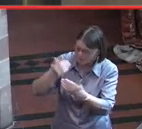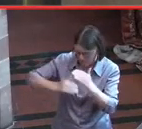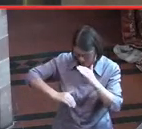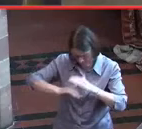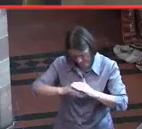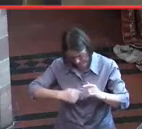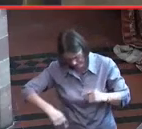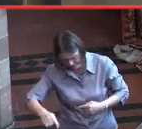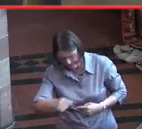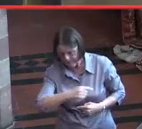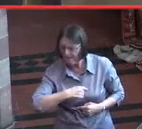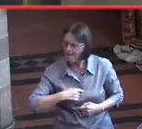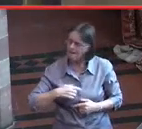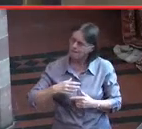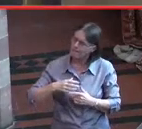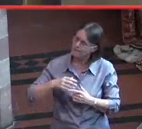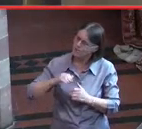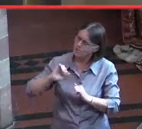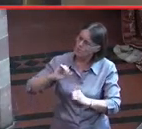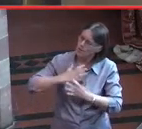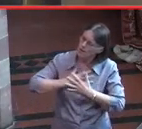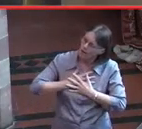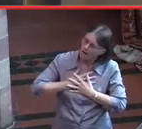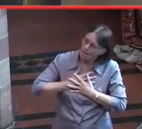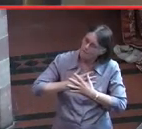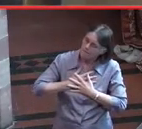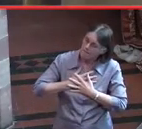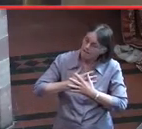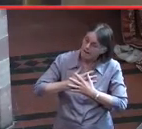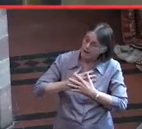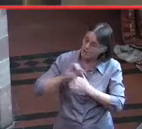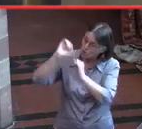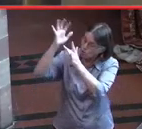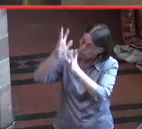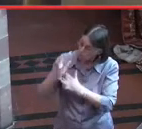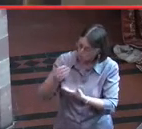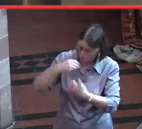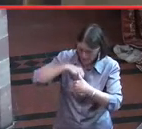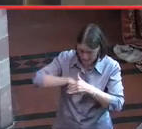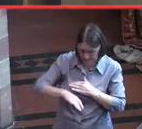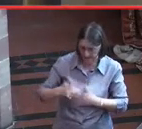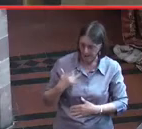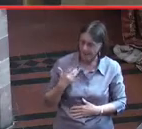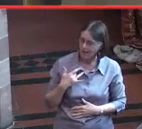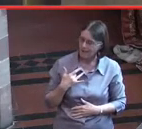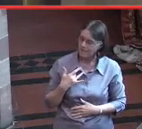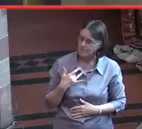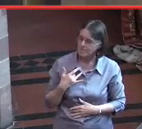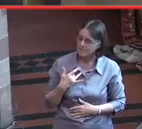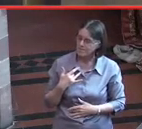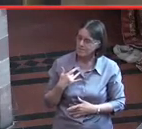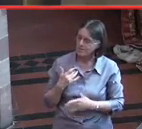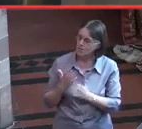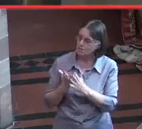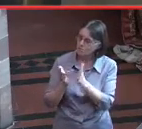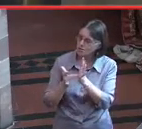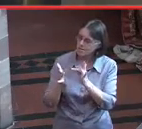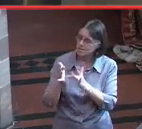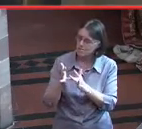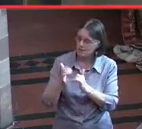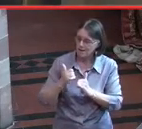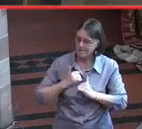love and our lives with your glory. Through Jesus Christ our